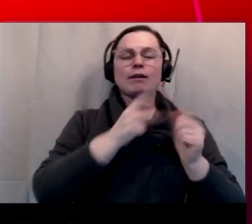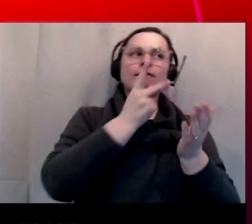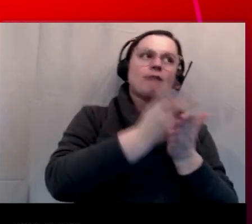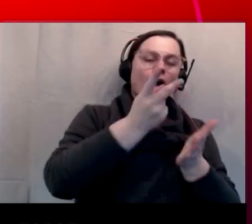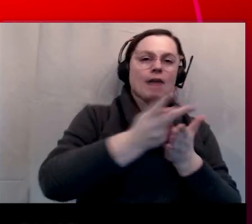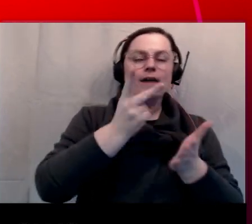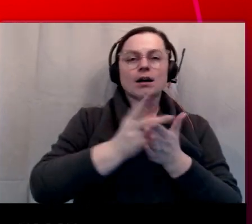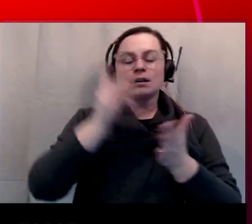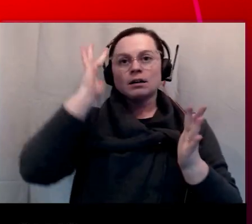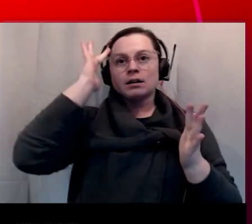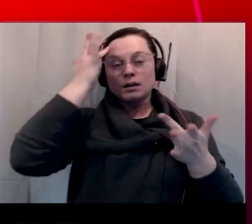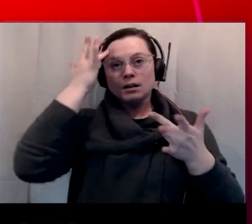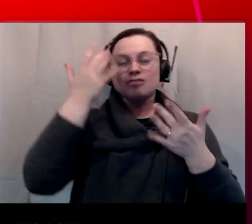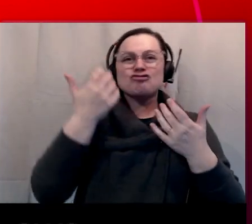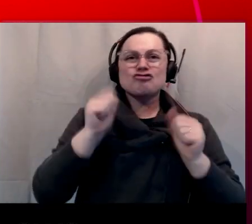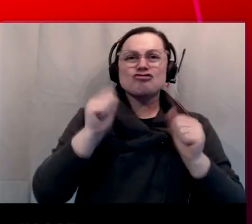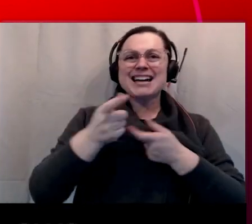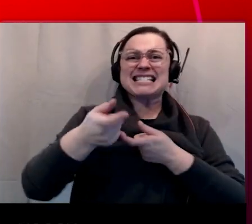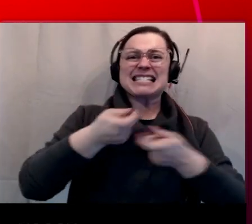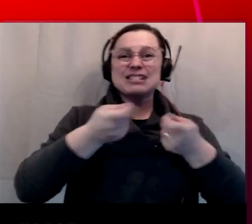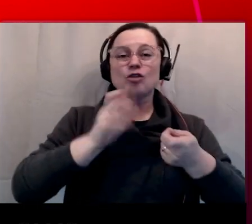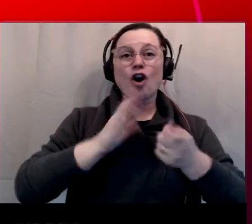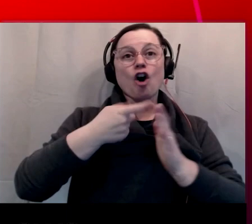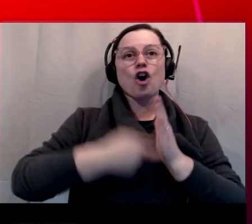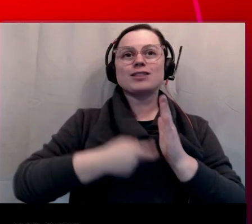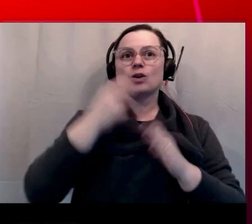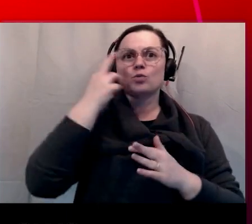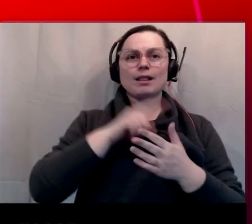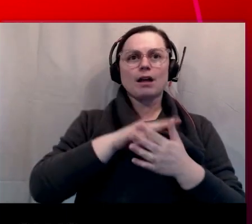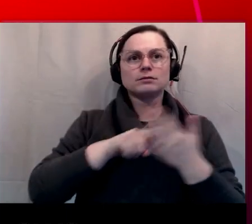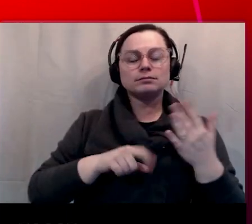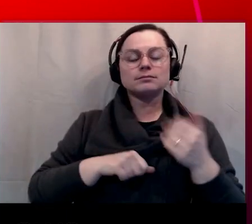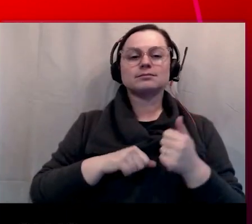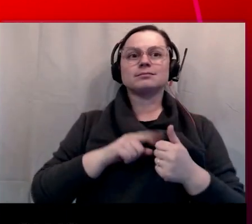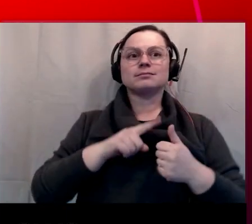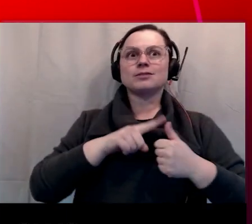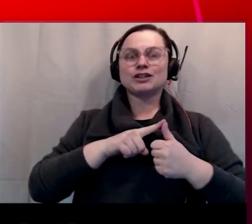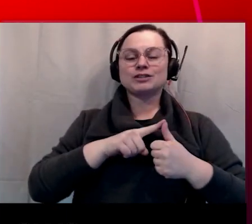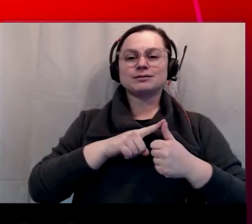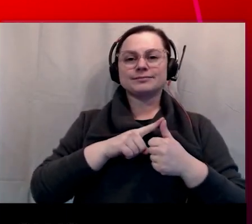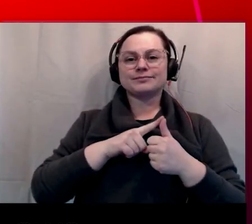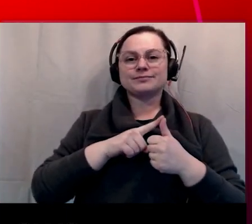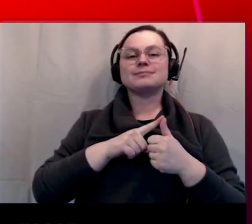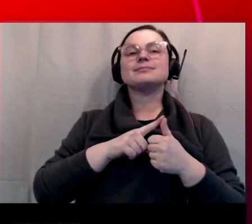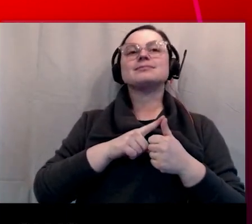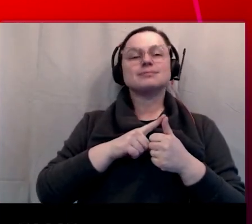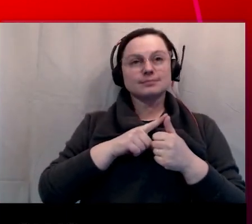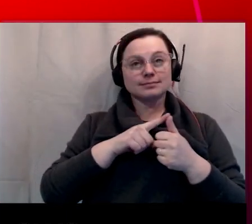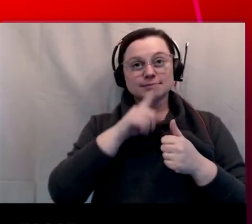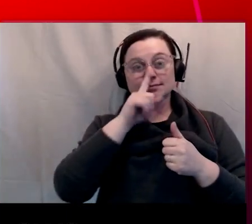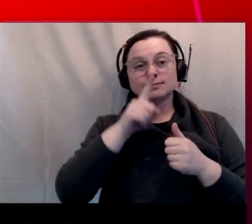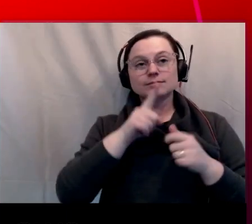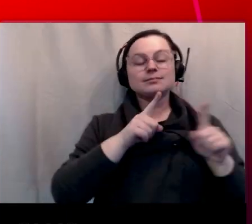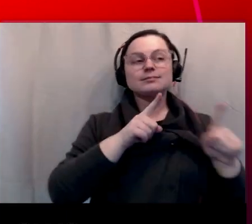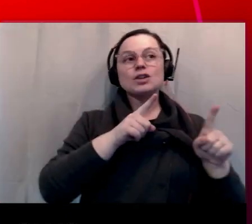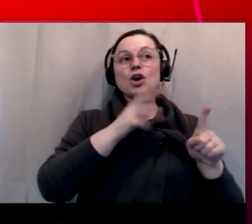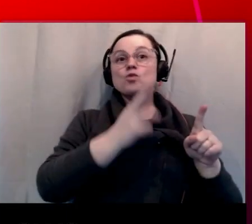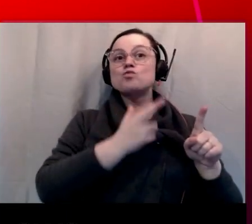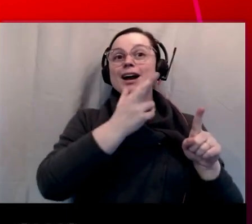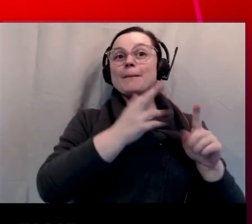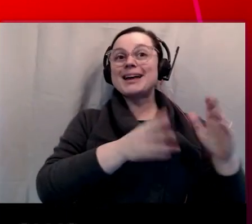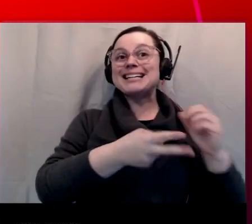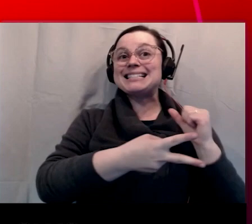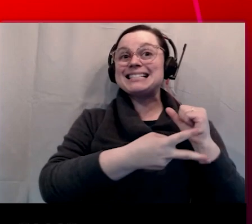to control costs, I realized three things. Number one was there's a fundamental difference between recommended savings